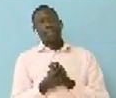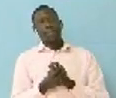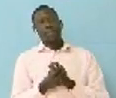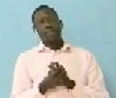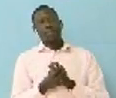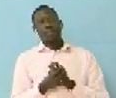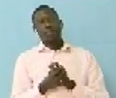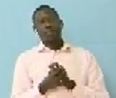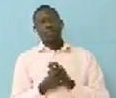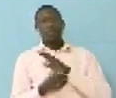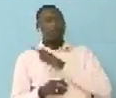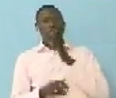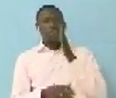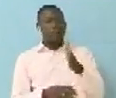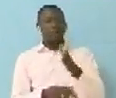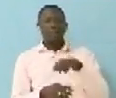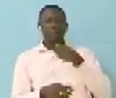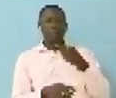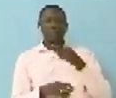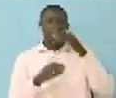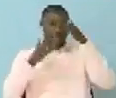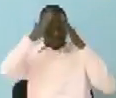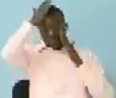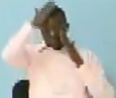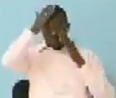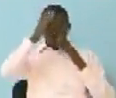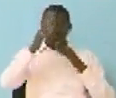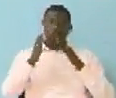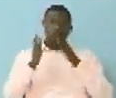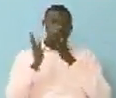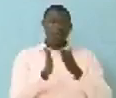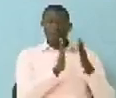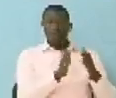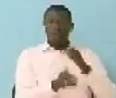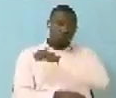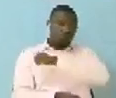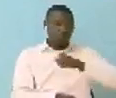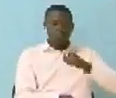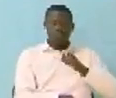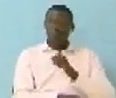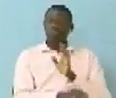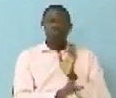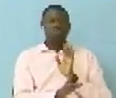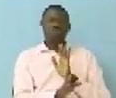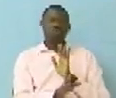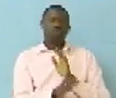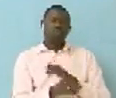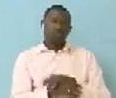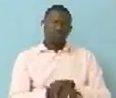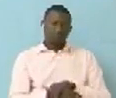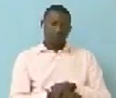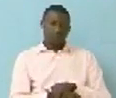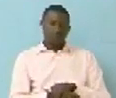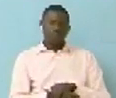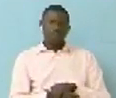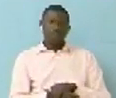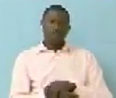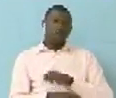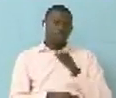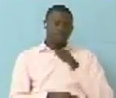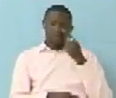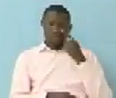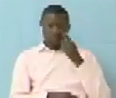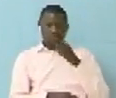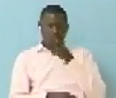tonya tamandi kan. It is not right for the military to stage a coup. Woto amanke nyanto ti pour sojaro li coup d'etat ke. You advise him on that.